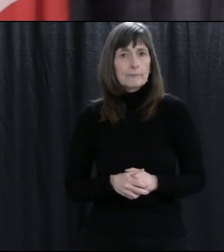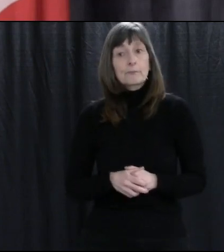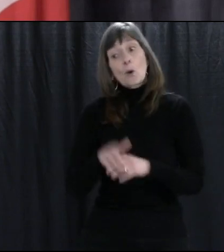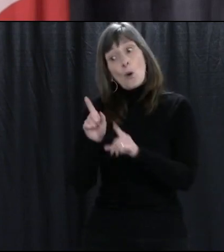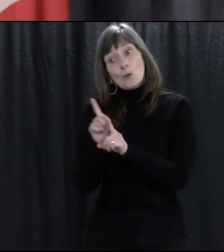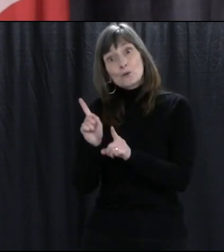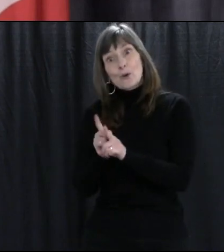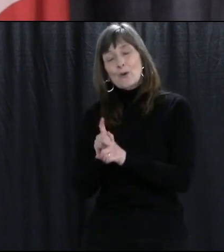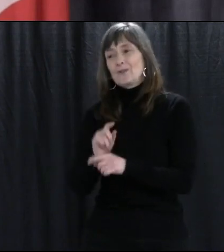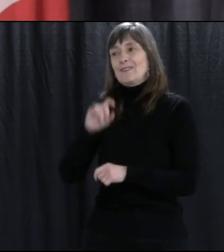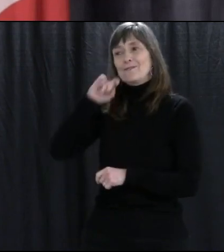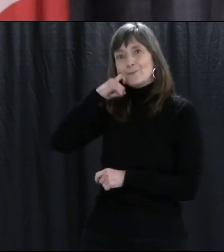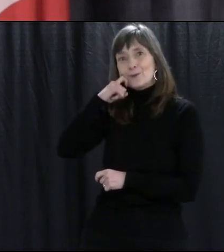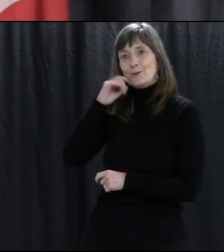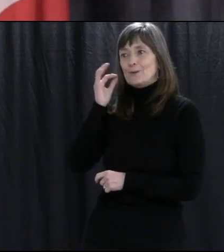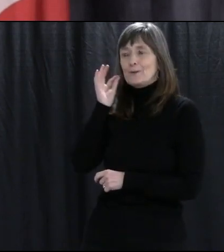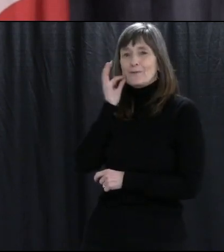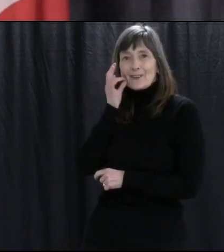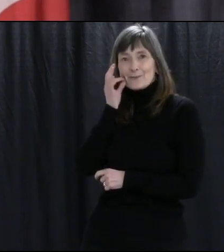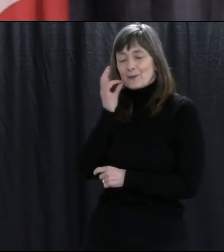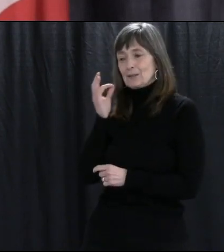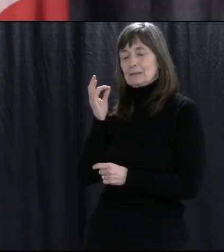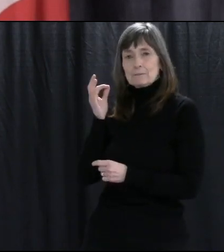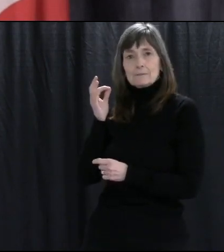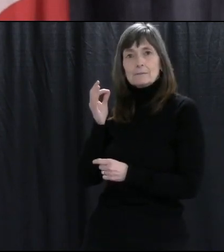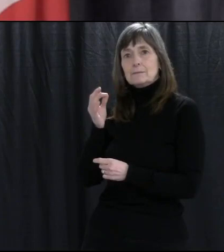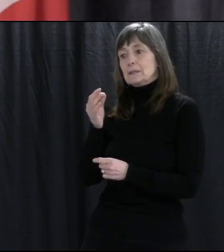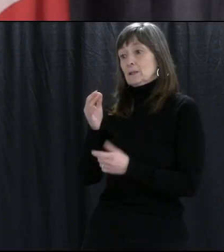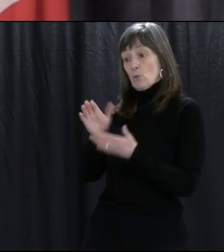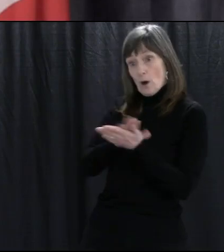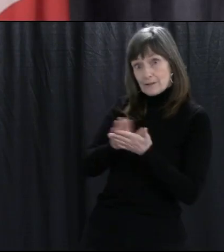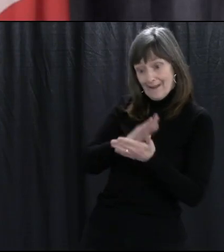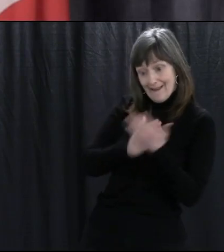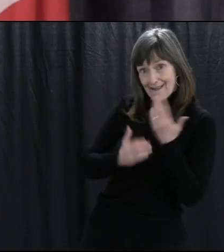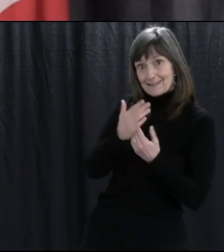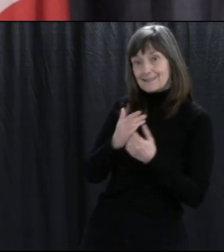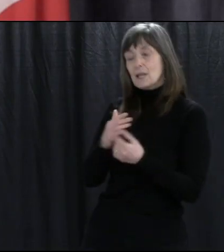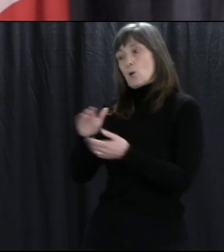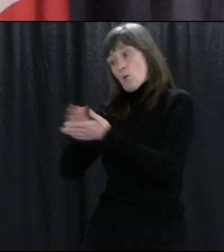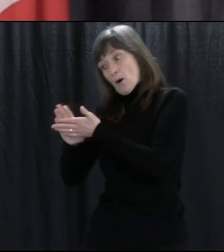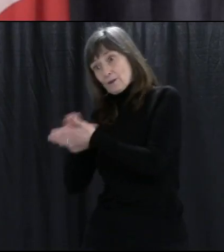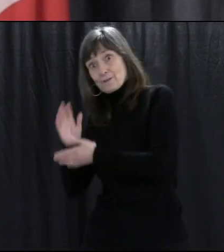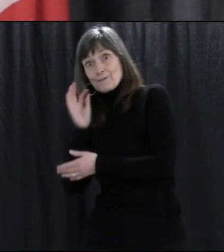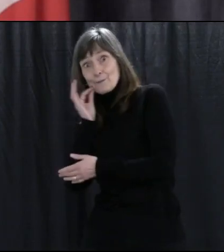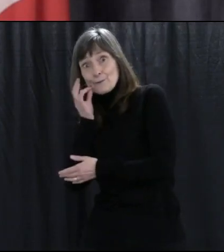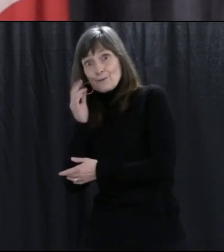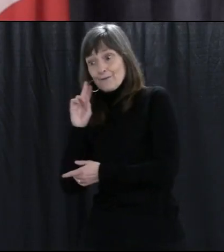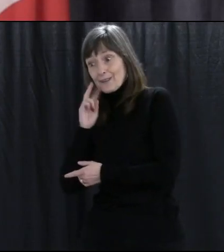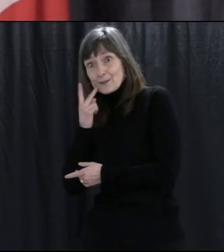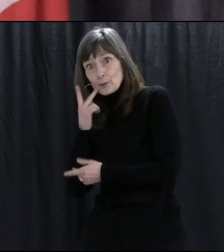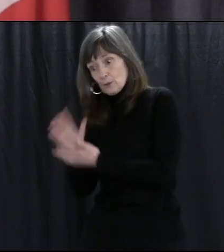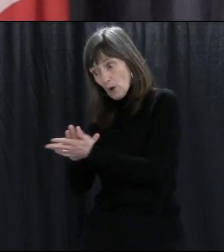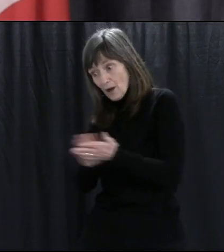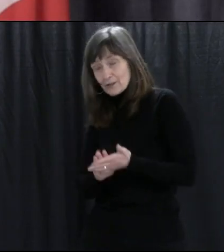your produce afterwards and making sure you wash your hands before you eat, and all of those hand